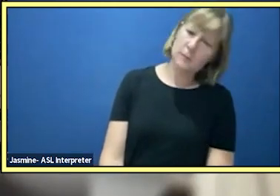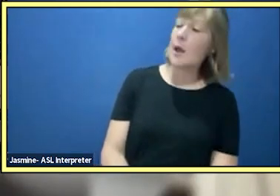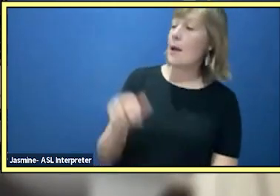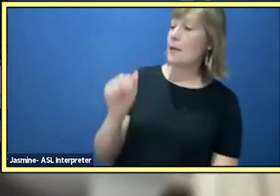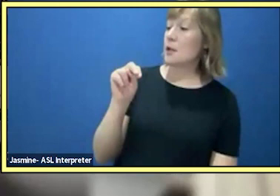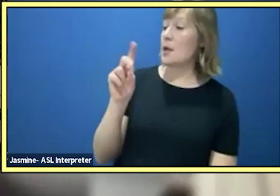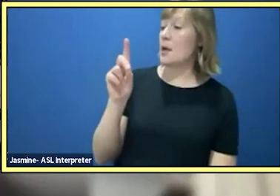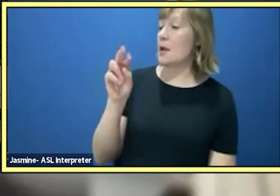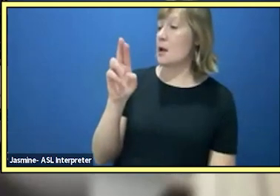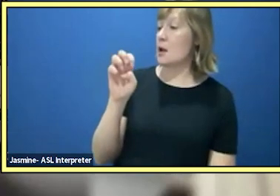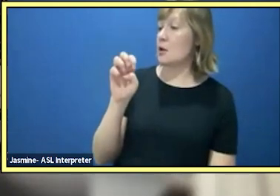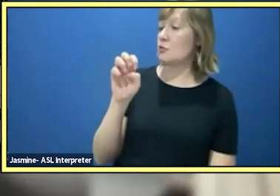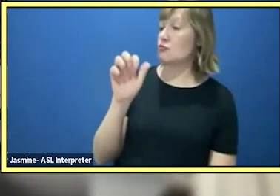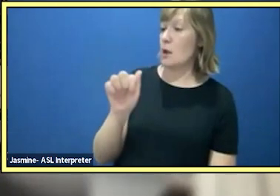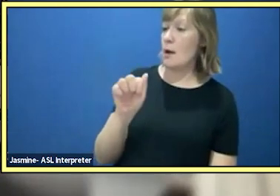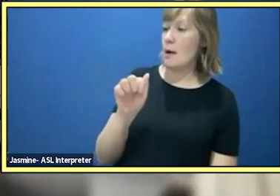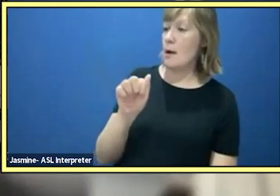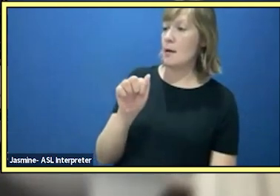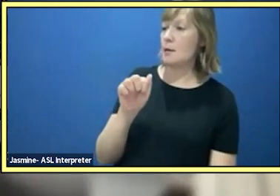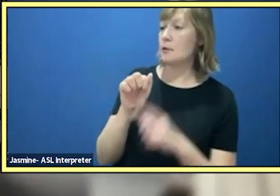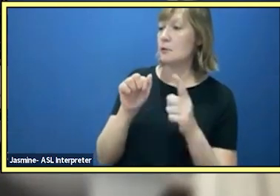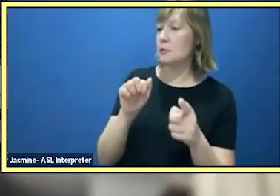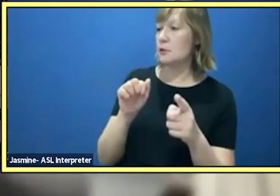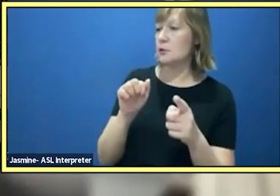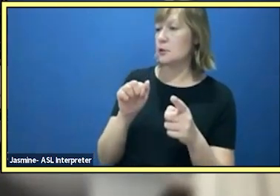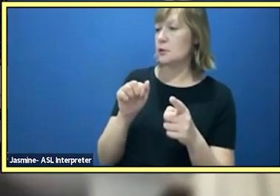your question, or have Andrew do that?